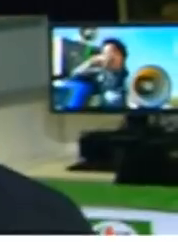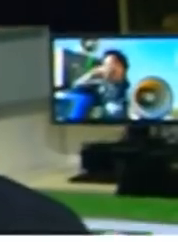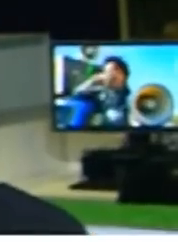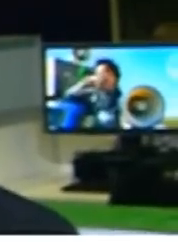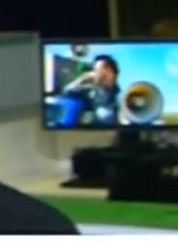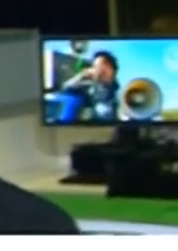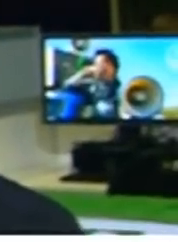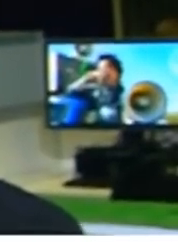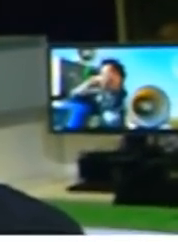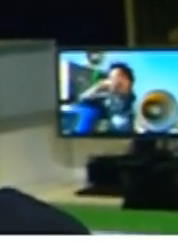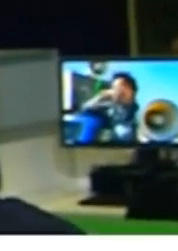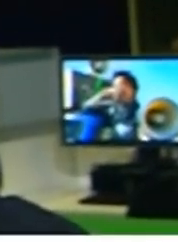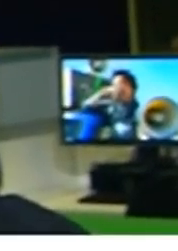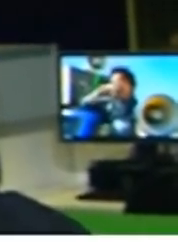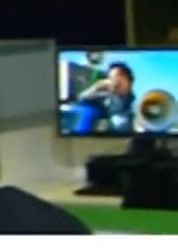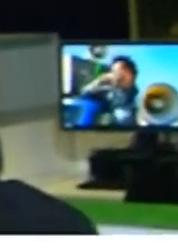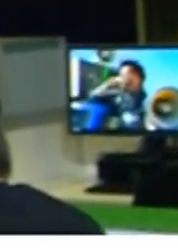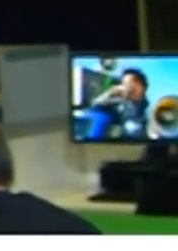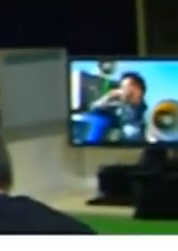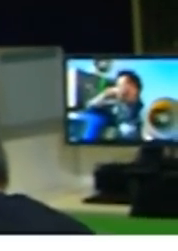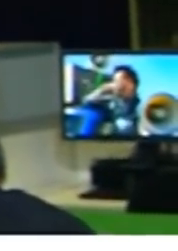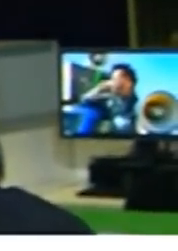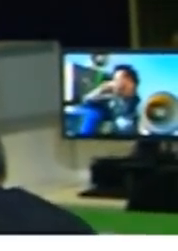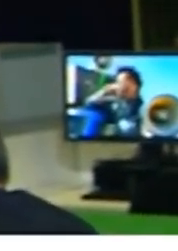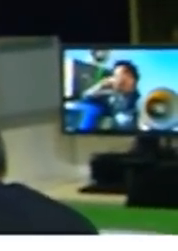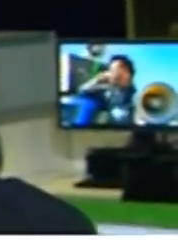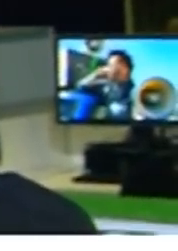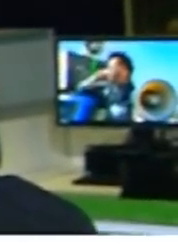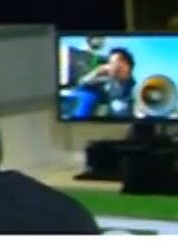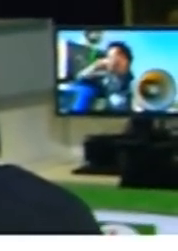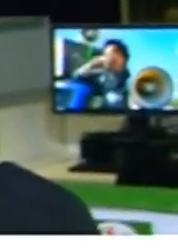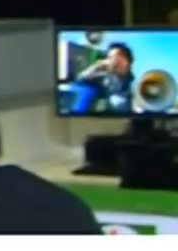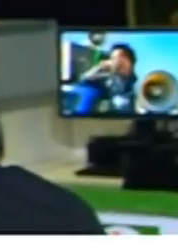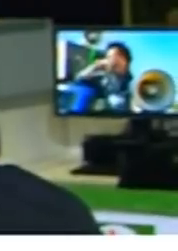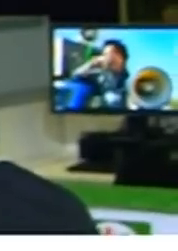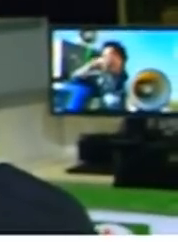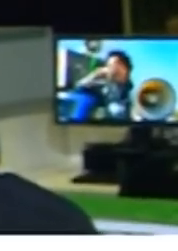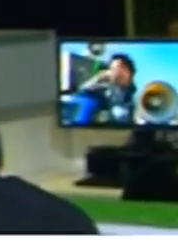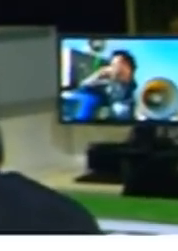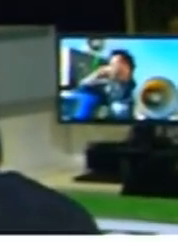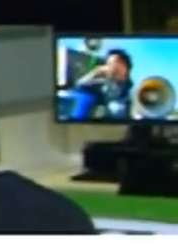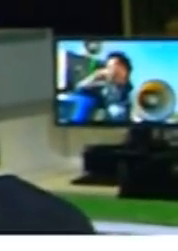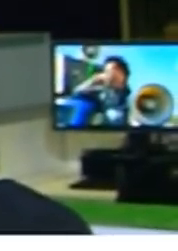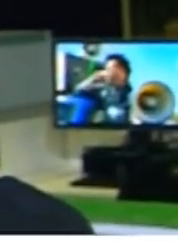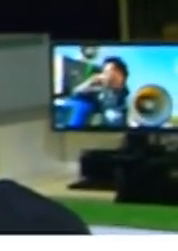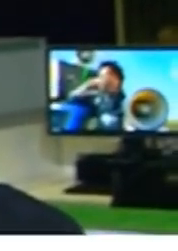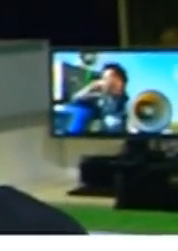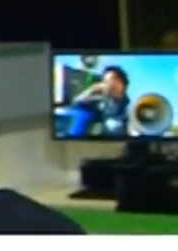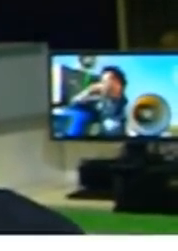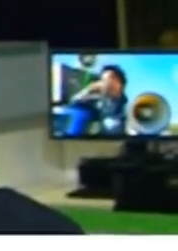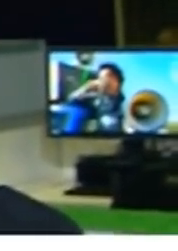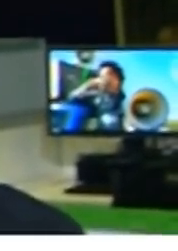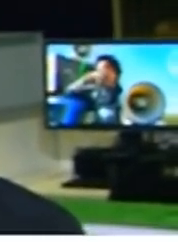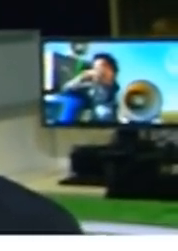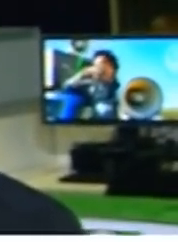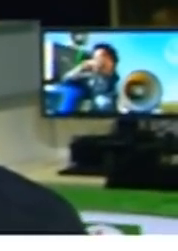councillors, we said to them, put that aside. Let's all go and campaign. It's about the ANC. The rest we will look at after the elections